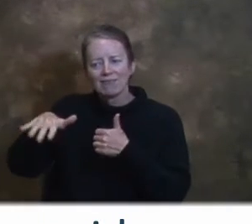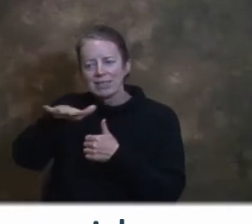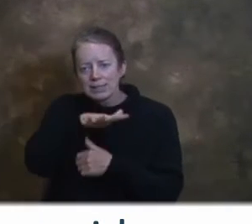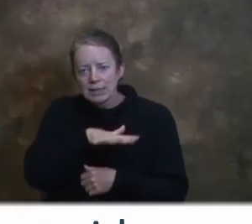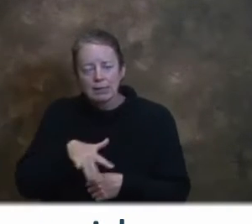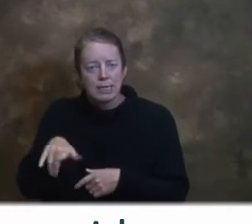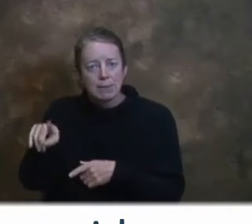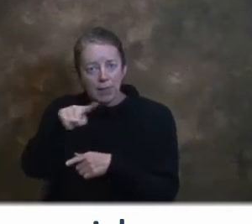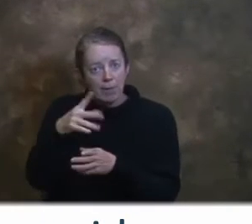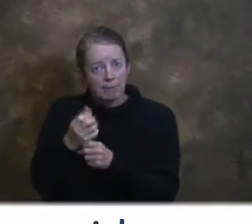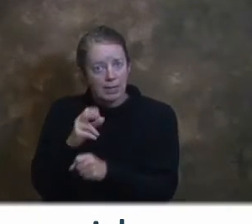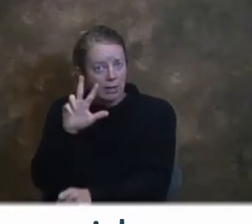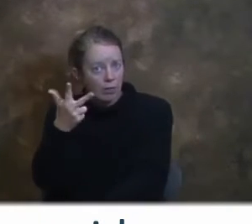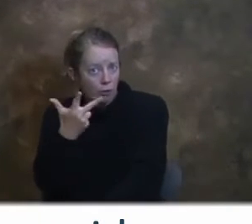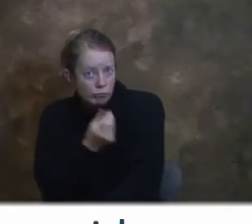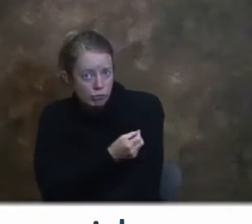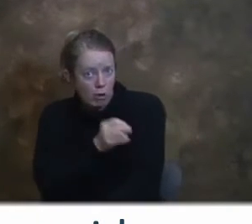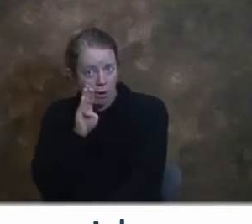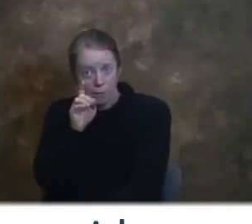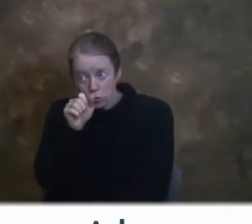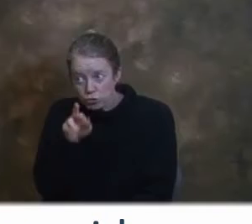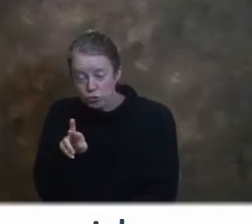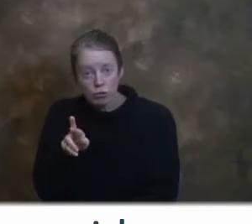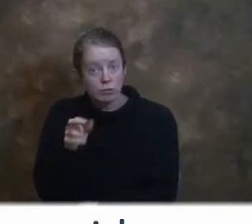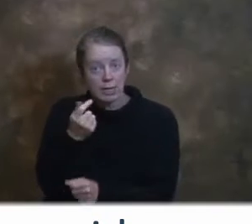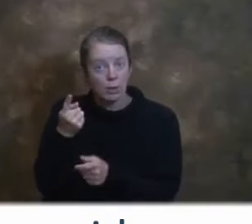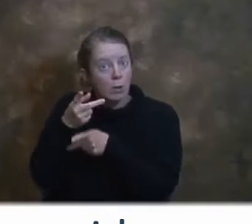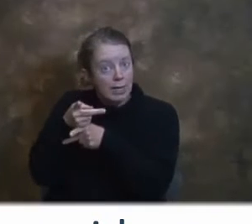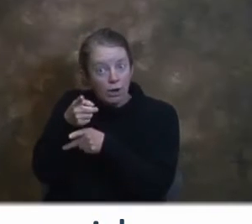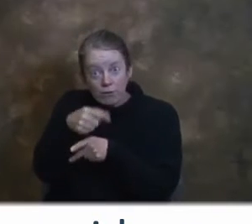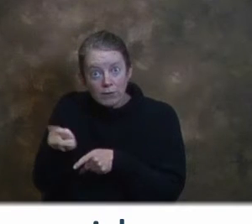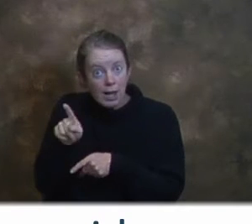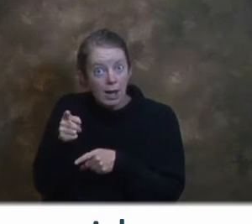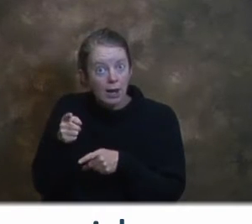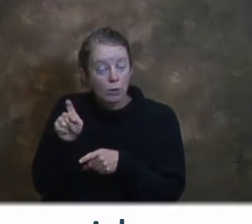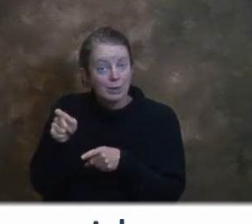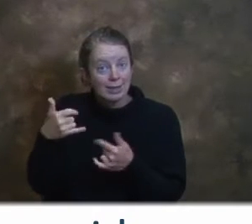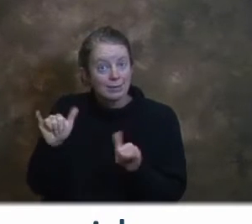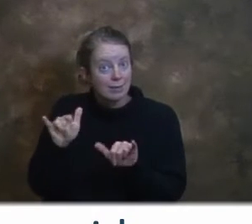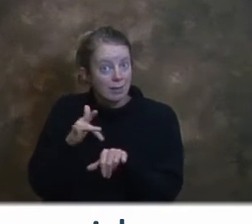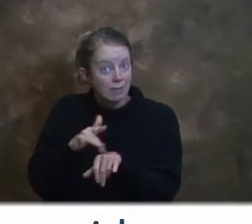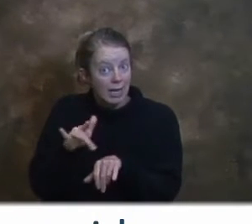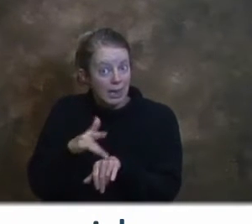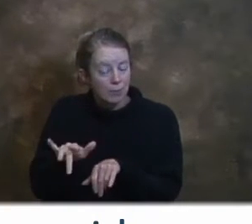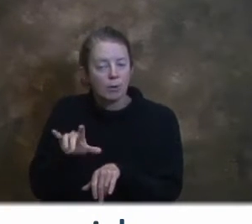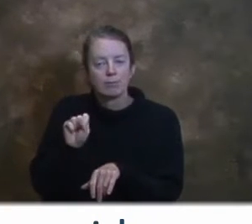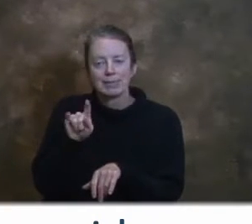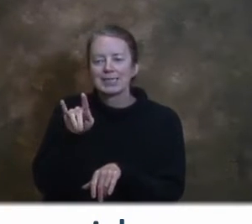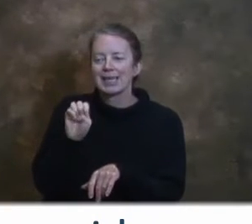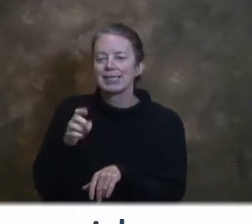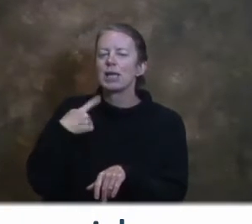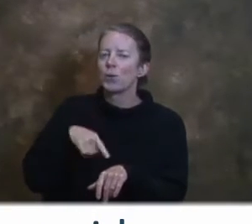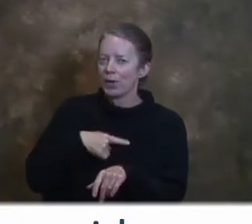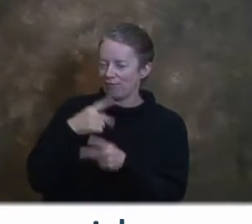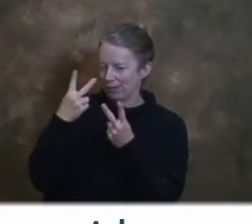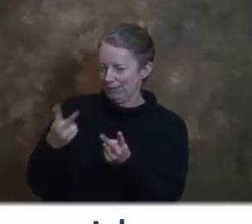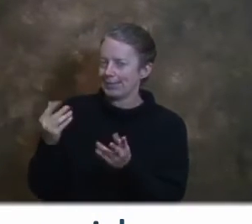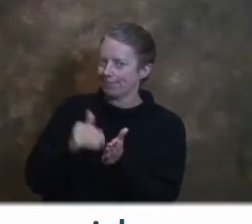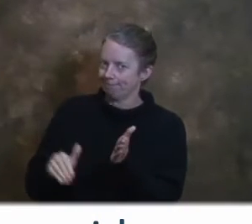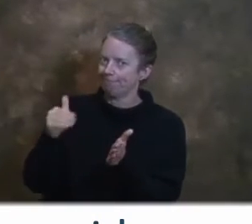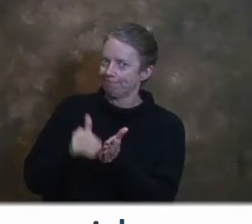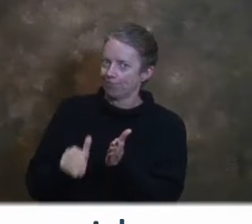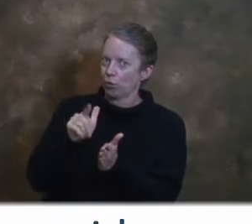many of them have already taken care of that or still have need? So we continually have been going out to the long-term care